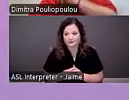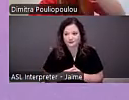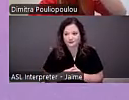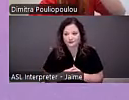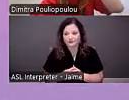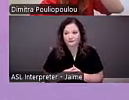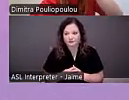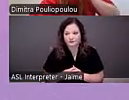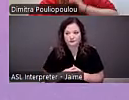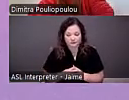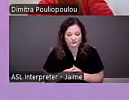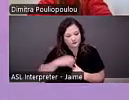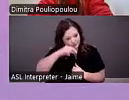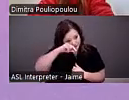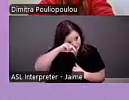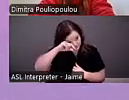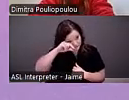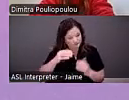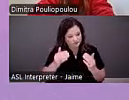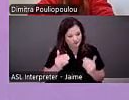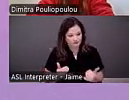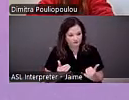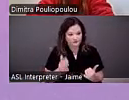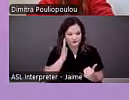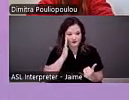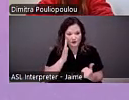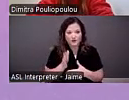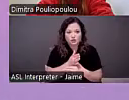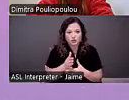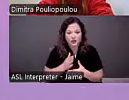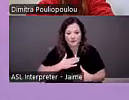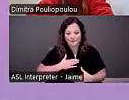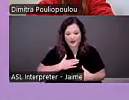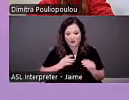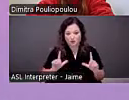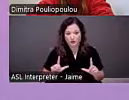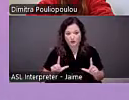Okay, so at this point, I'm going to share my screen.